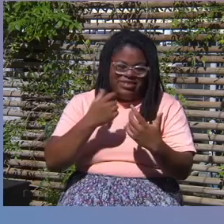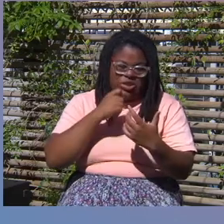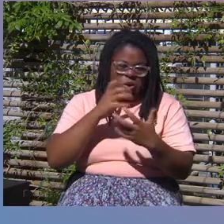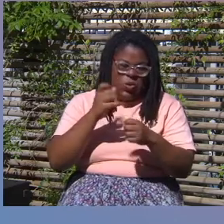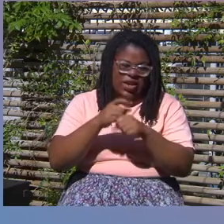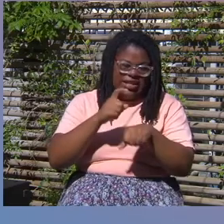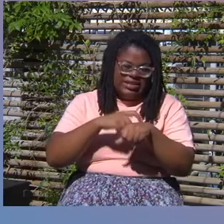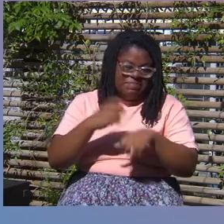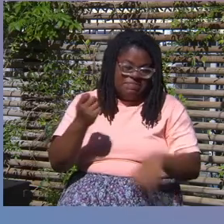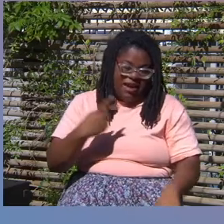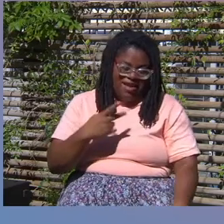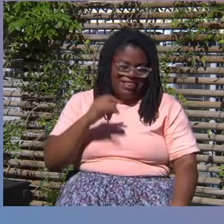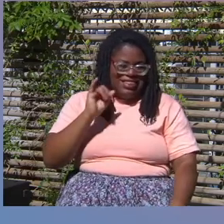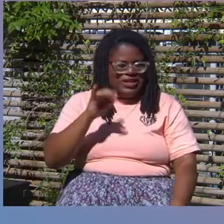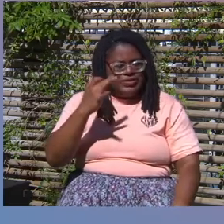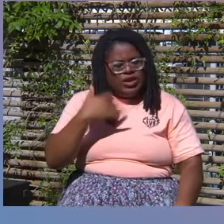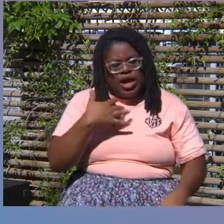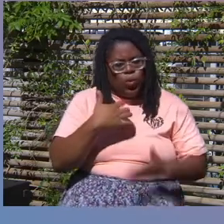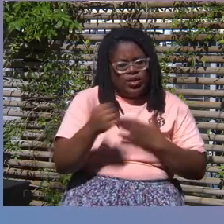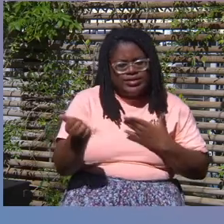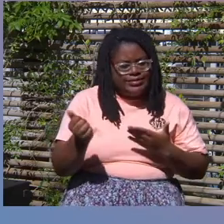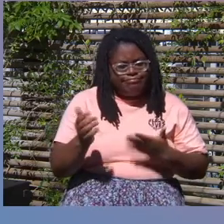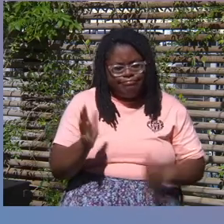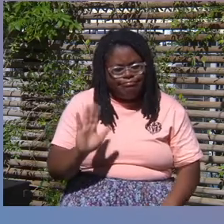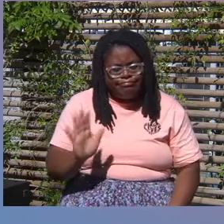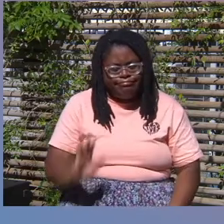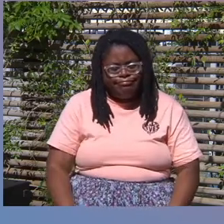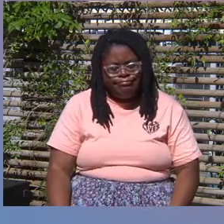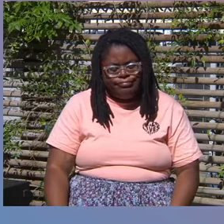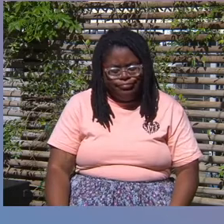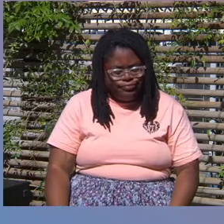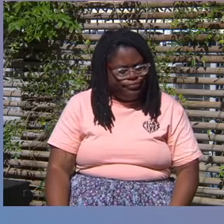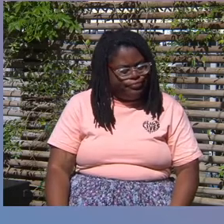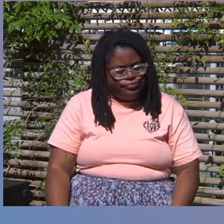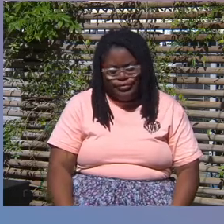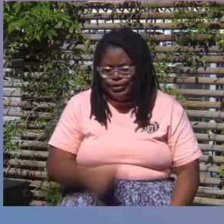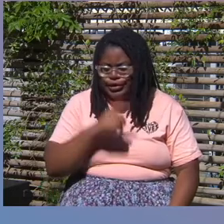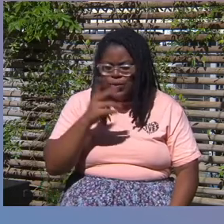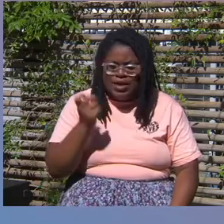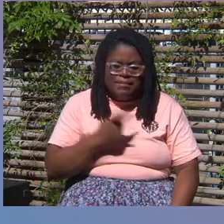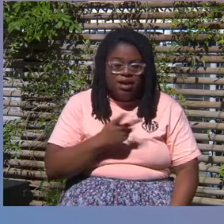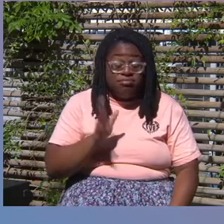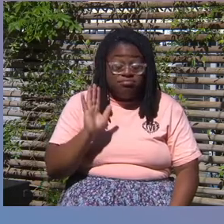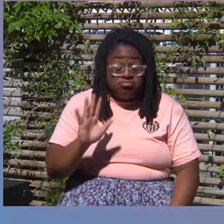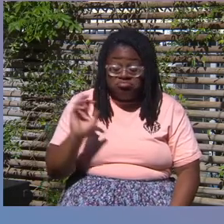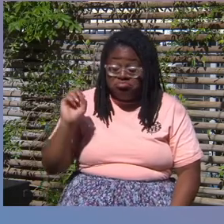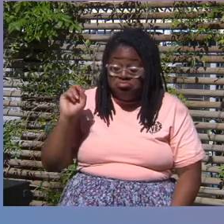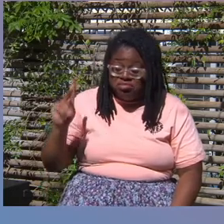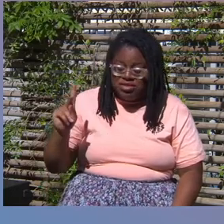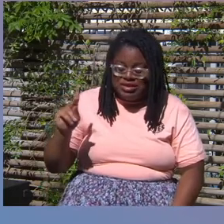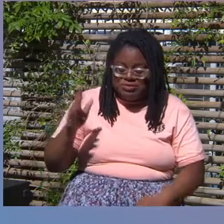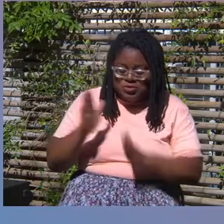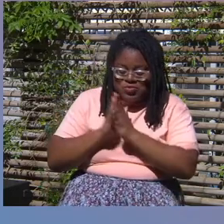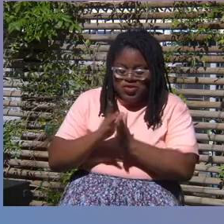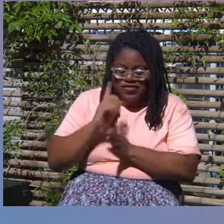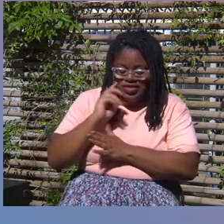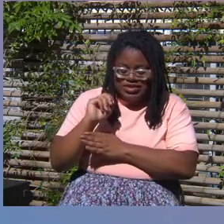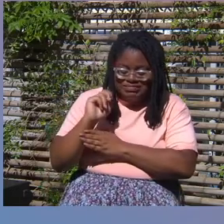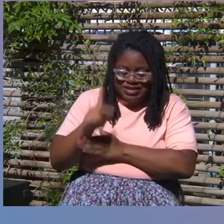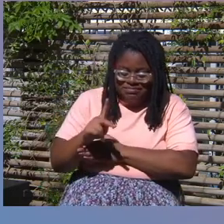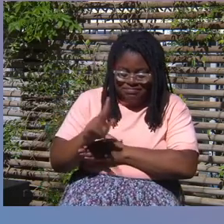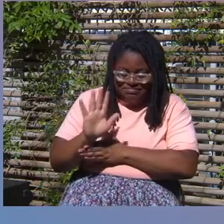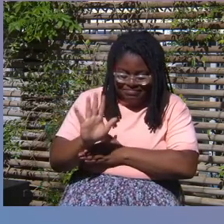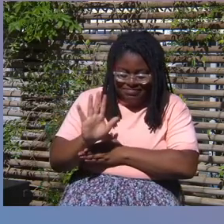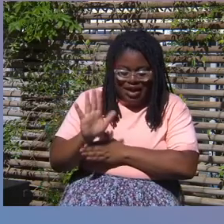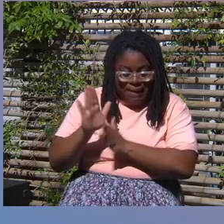get time back. That's why you can't waste it. I say. You don't get it back. Well, we are praying for some naps. Thank you.